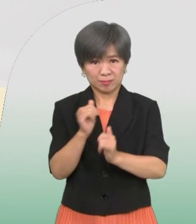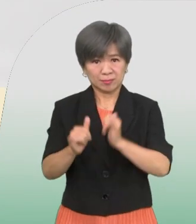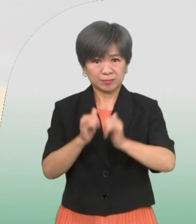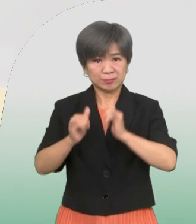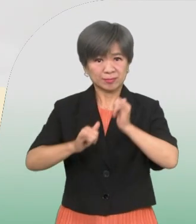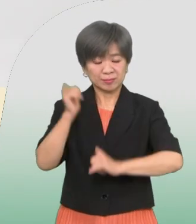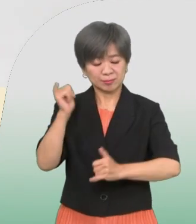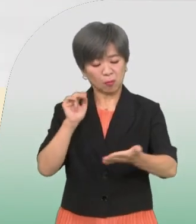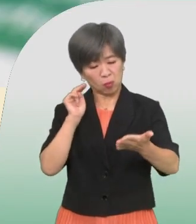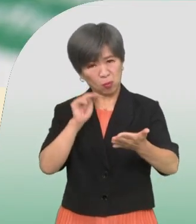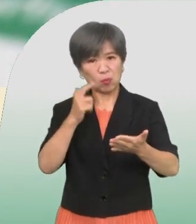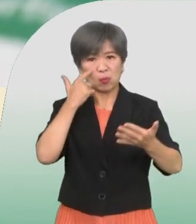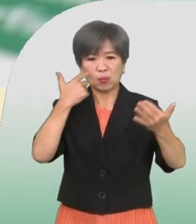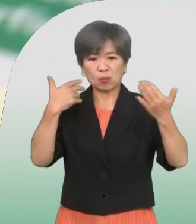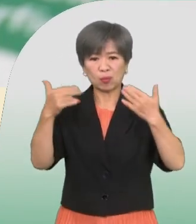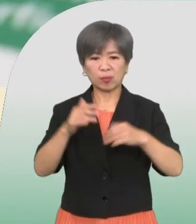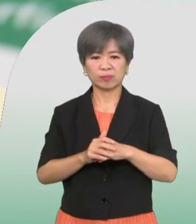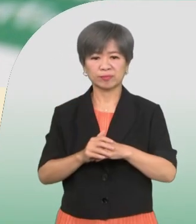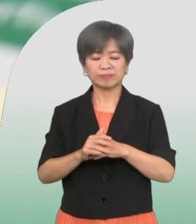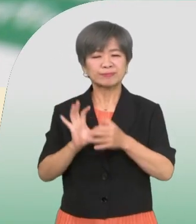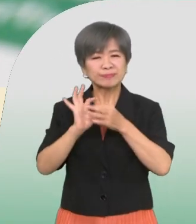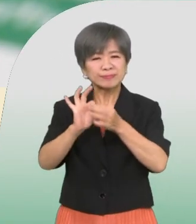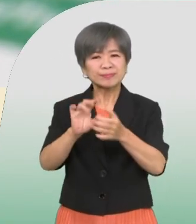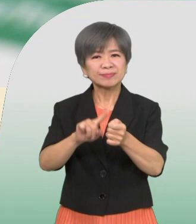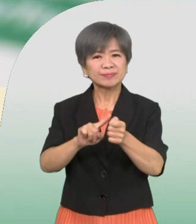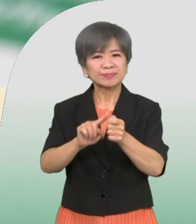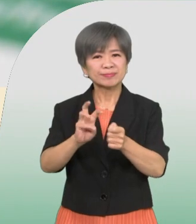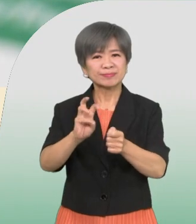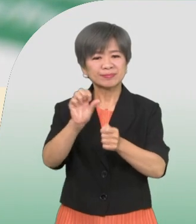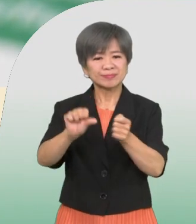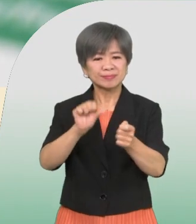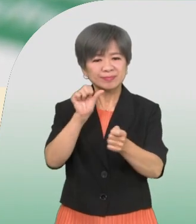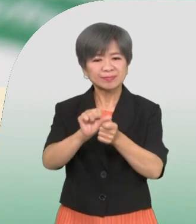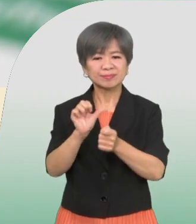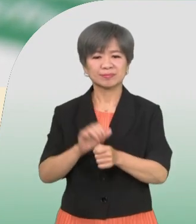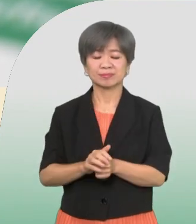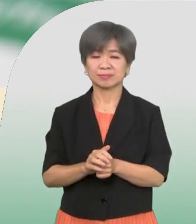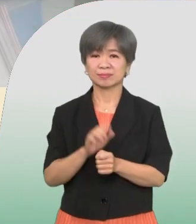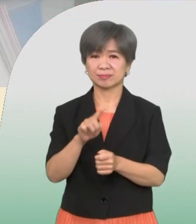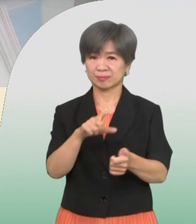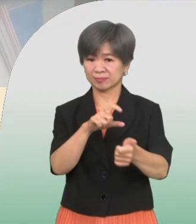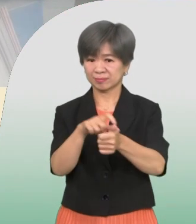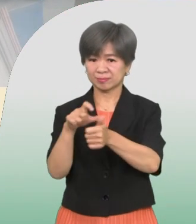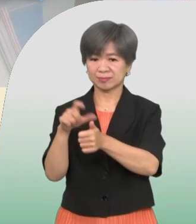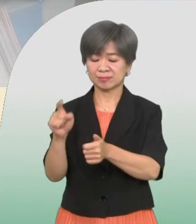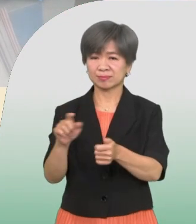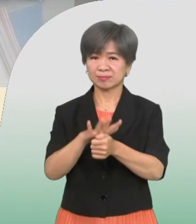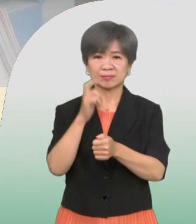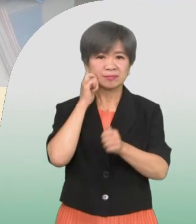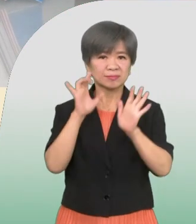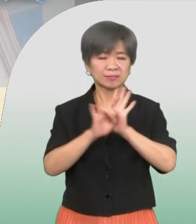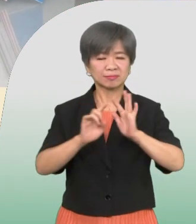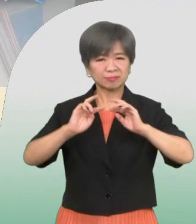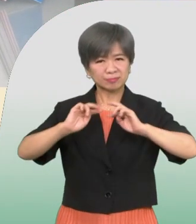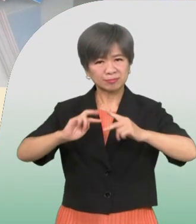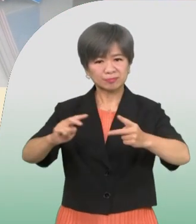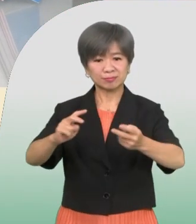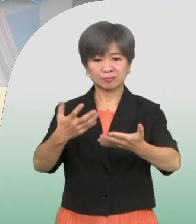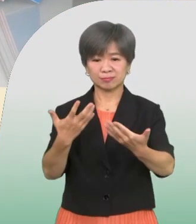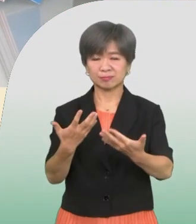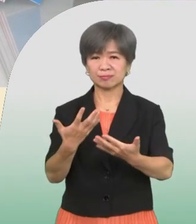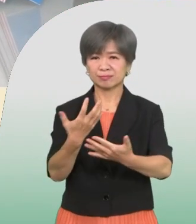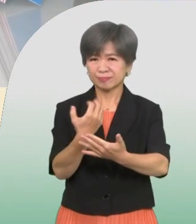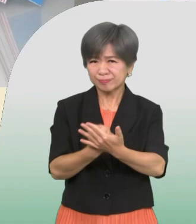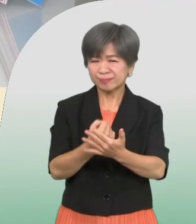sigany. Fahan chill go san shimmyan, hankabi don't yen simpian niti, to any langa guy bean, do not chung yo guy,